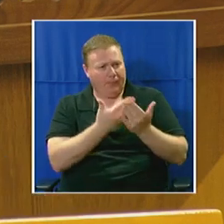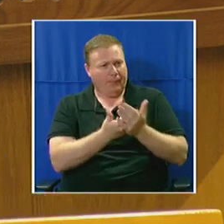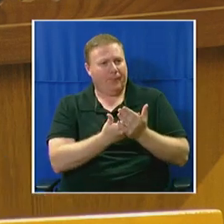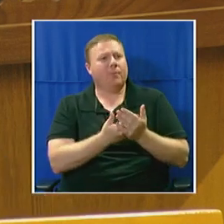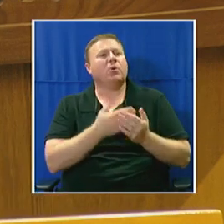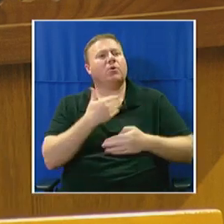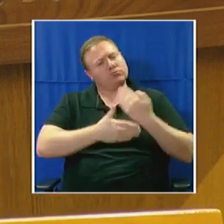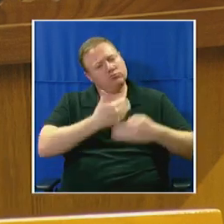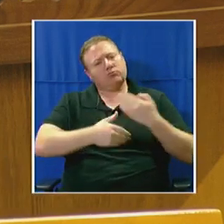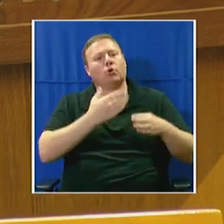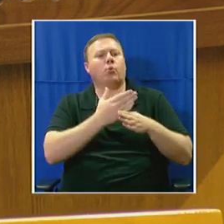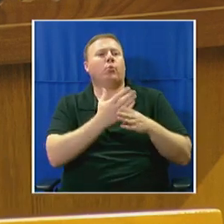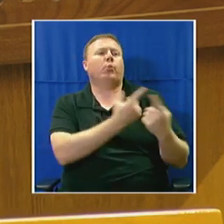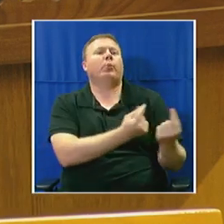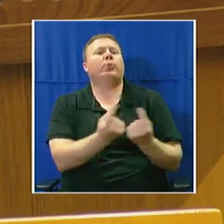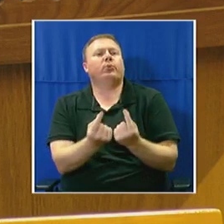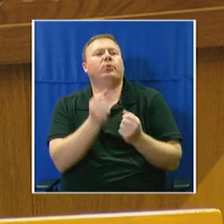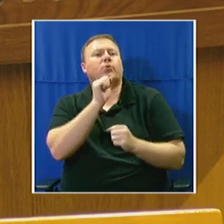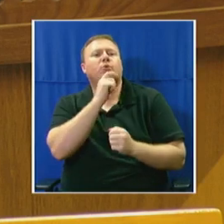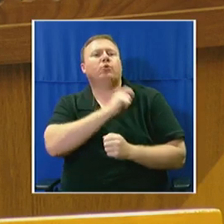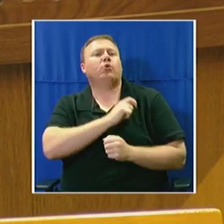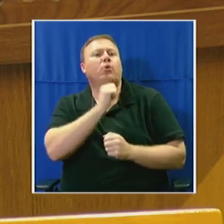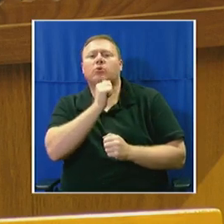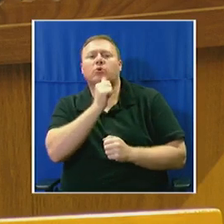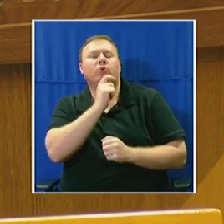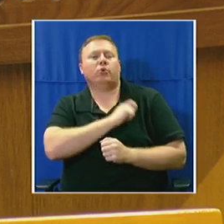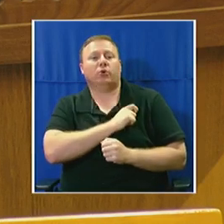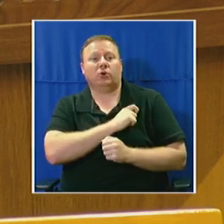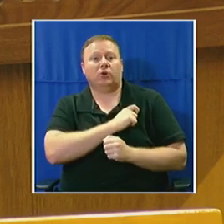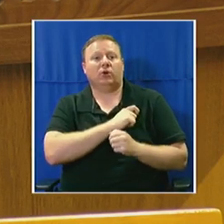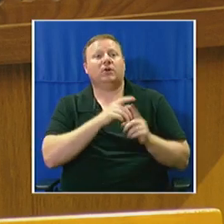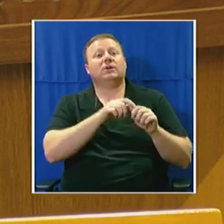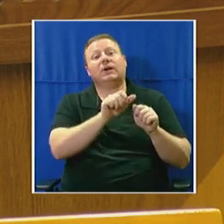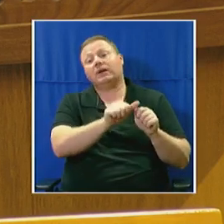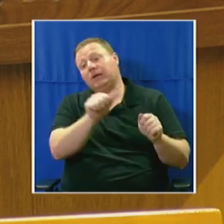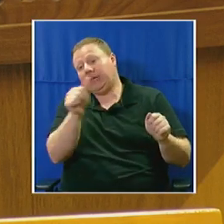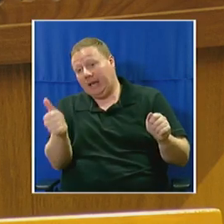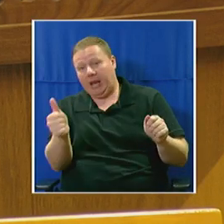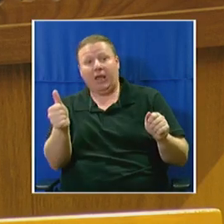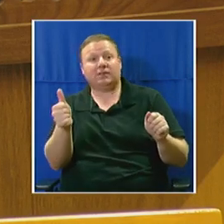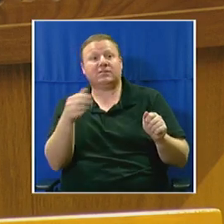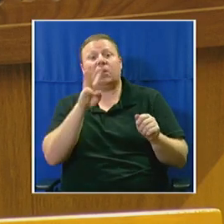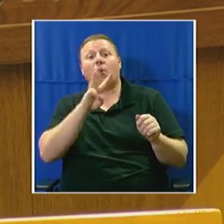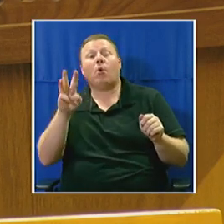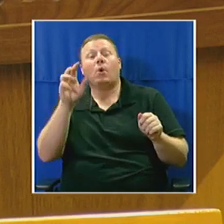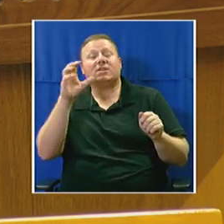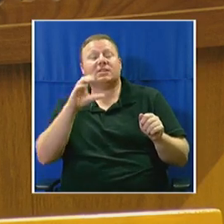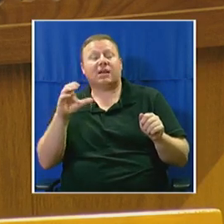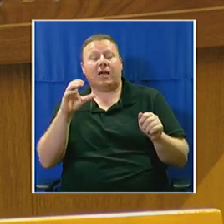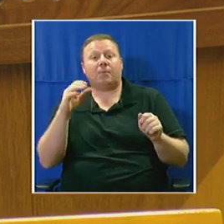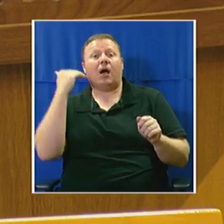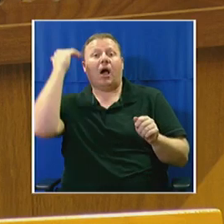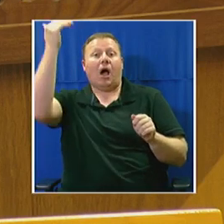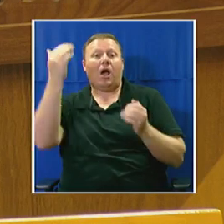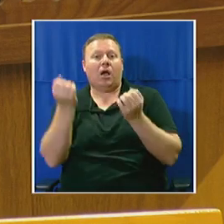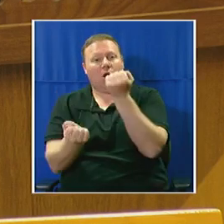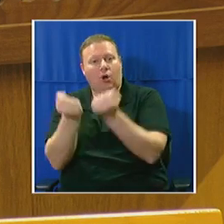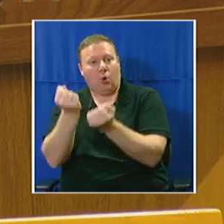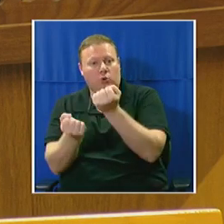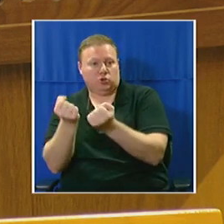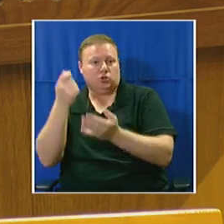light of the fact that the ACT States very clearly that the aim of such an inquiry is simply to determine whether a director or